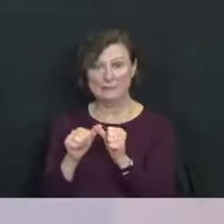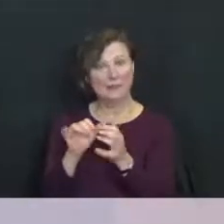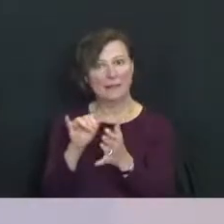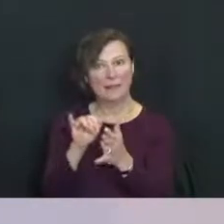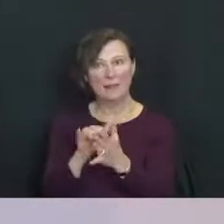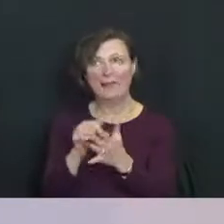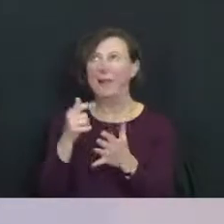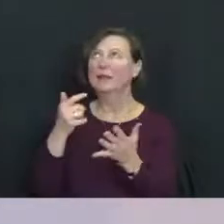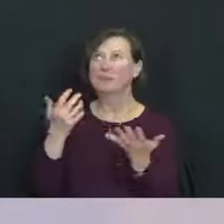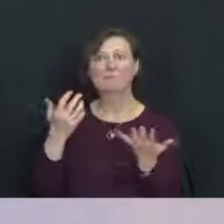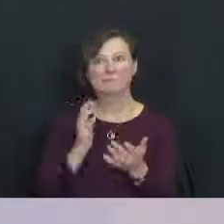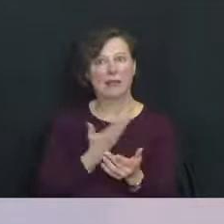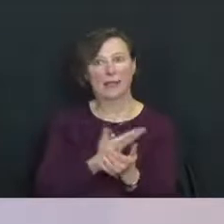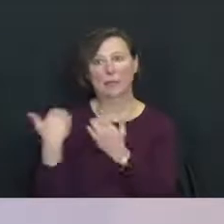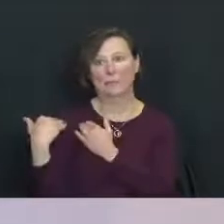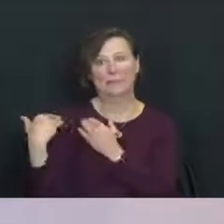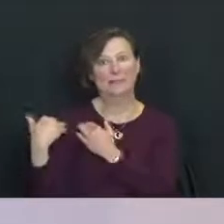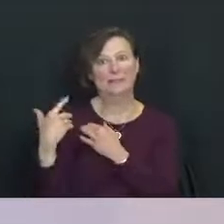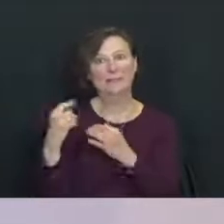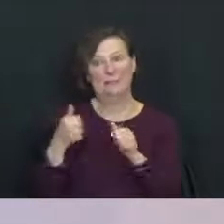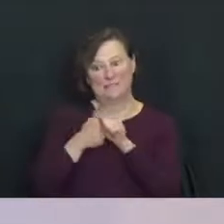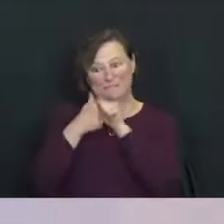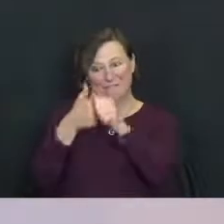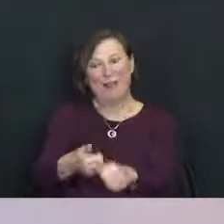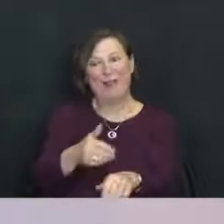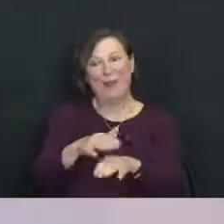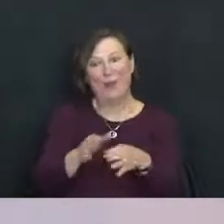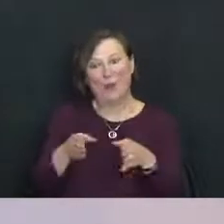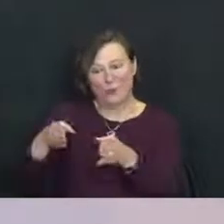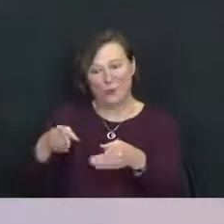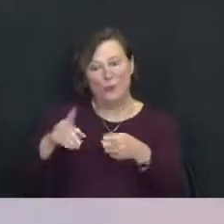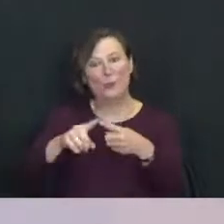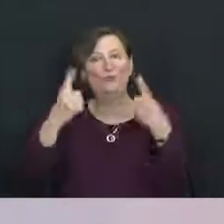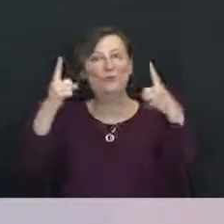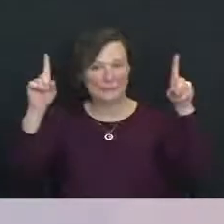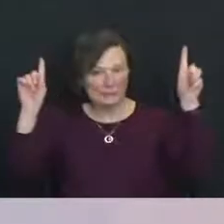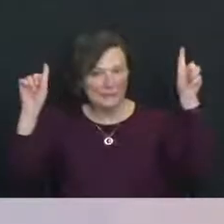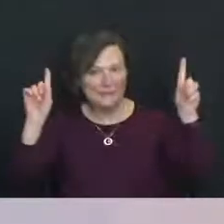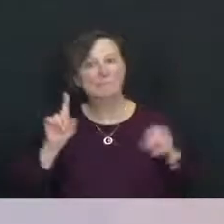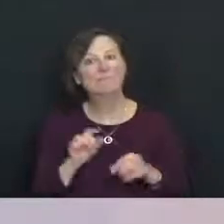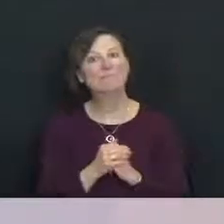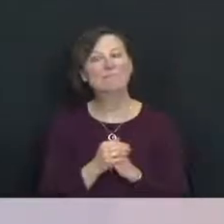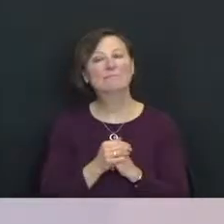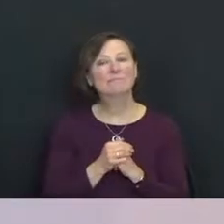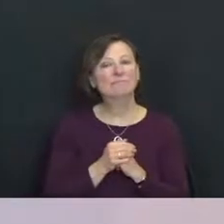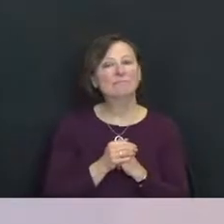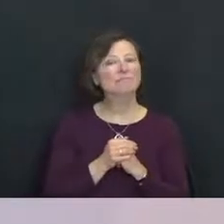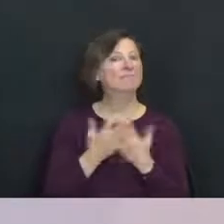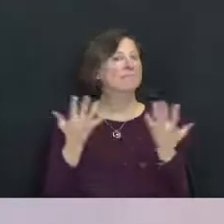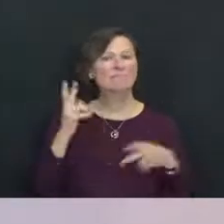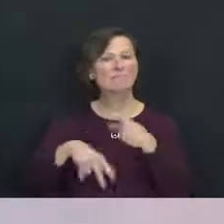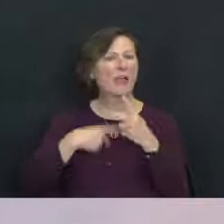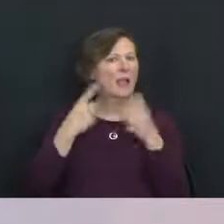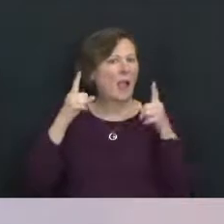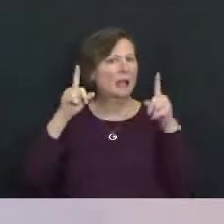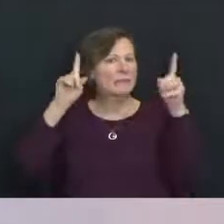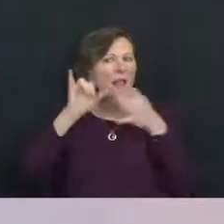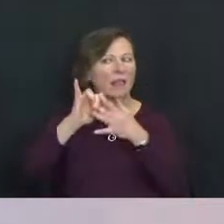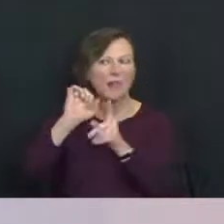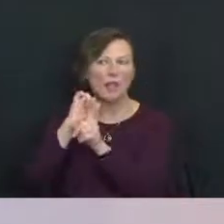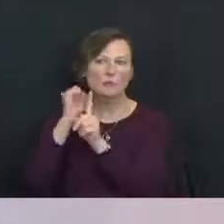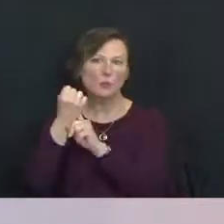we're given to follow on the road to success. The kind of success that society